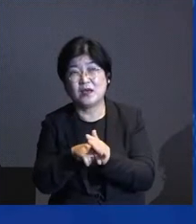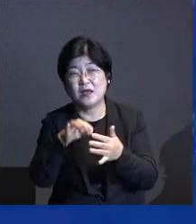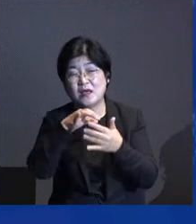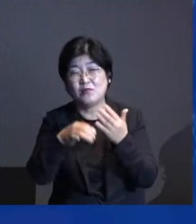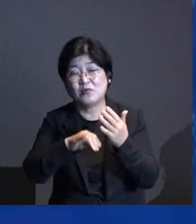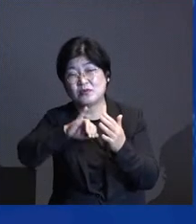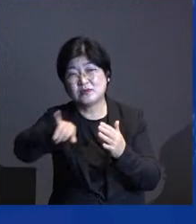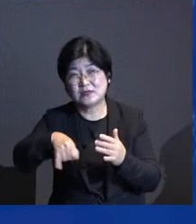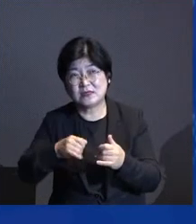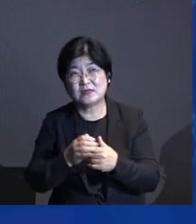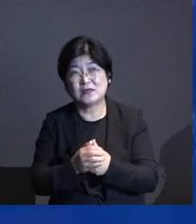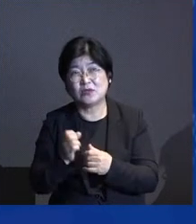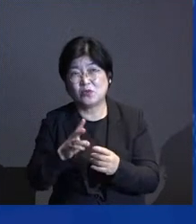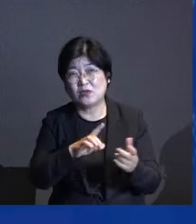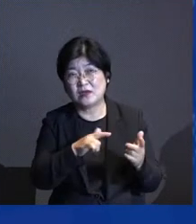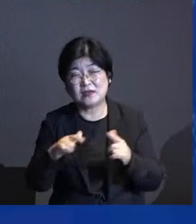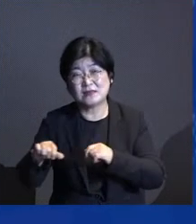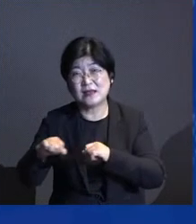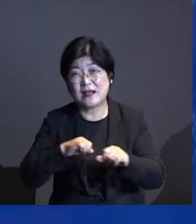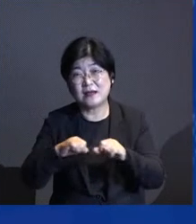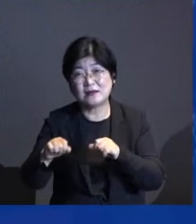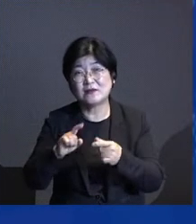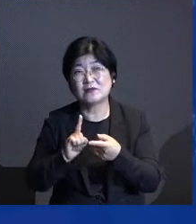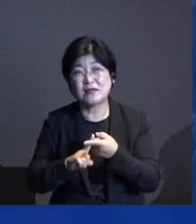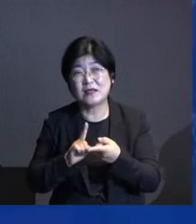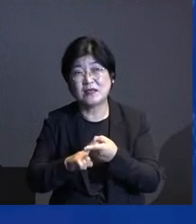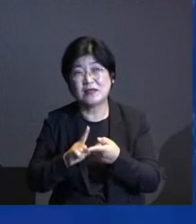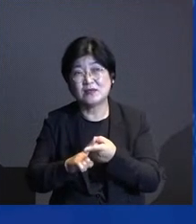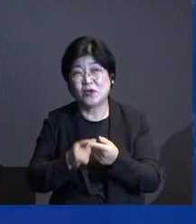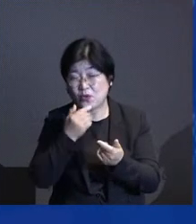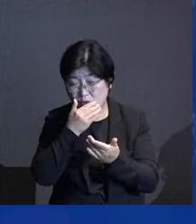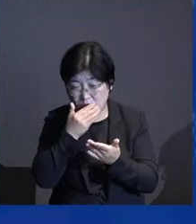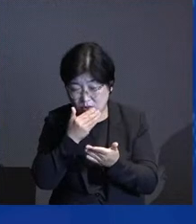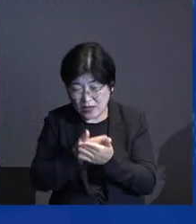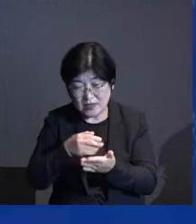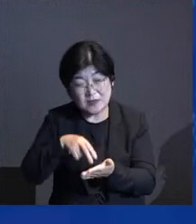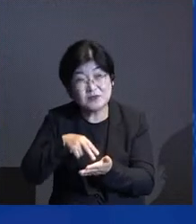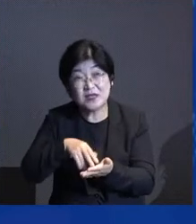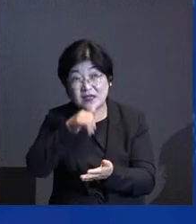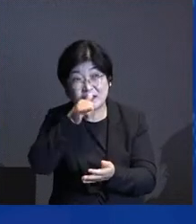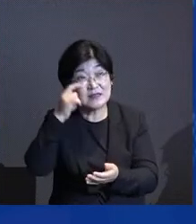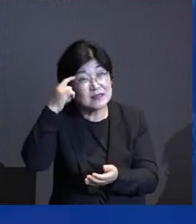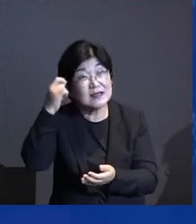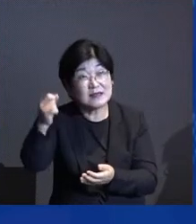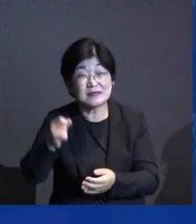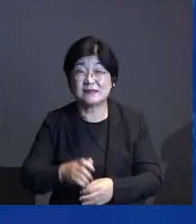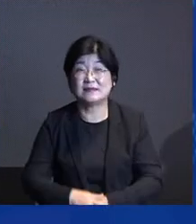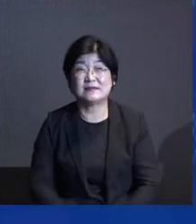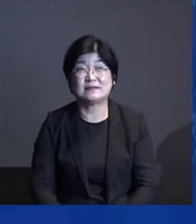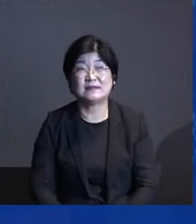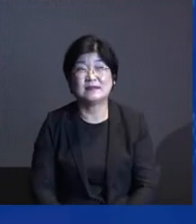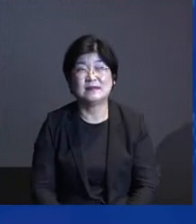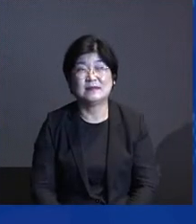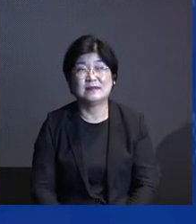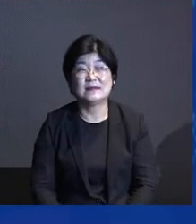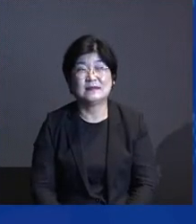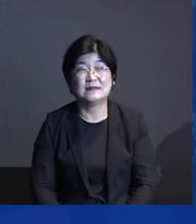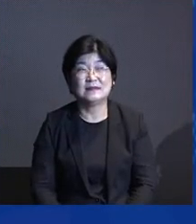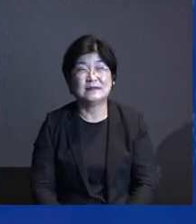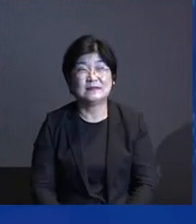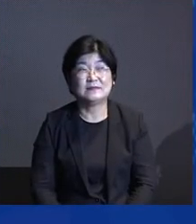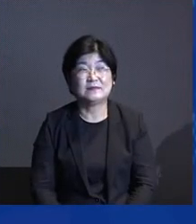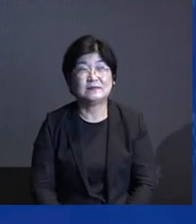activities identified four ways which for all each one of